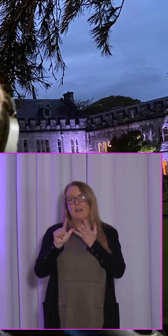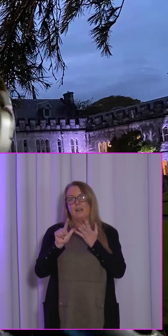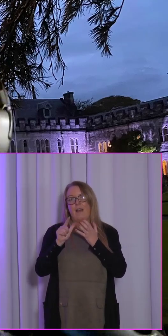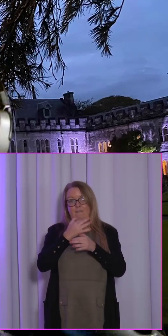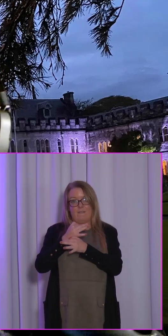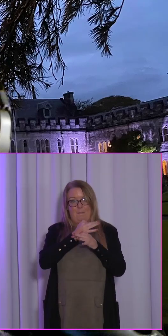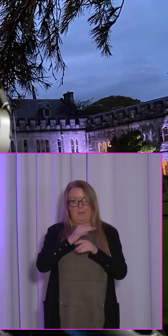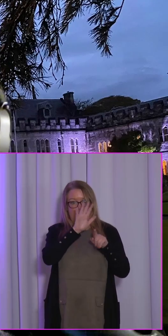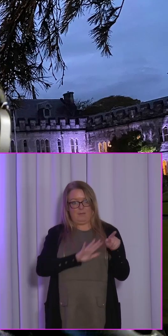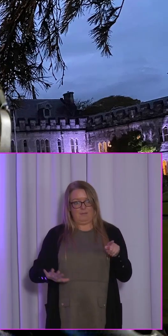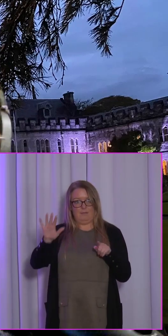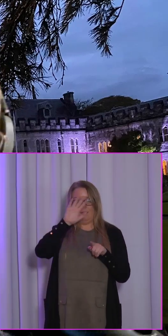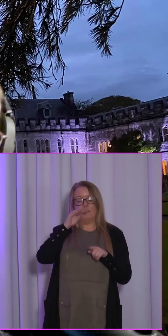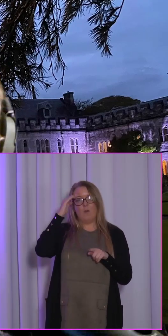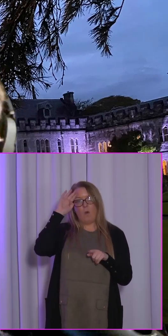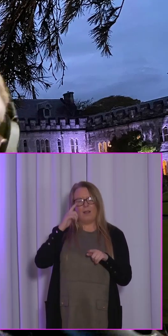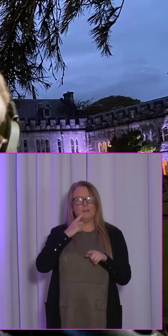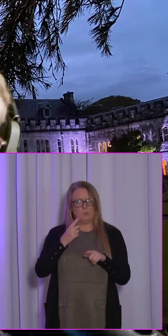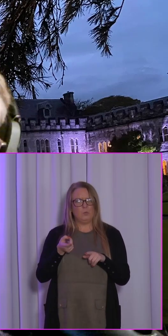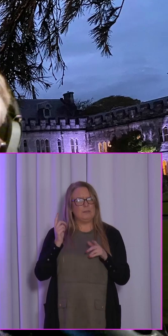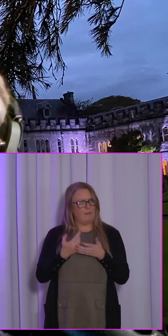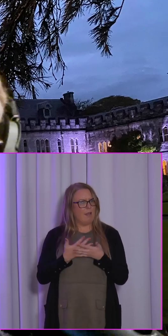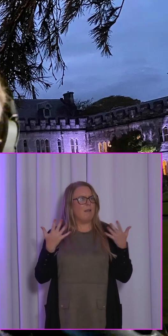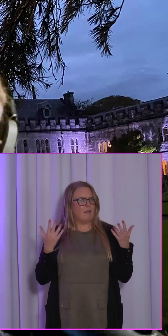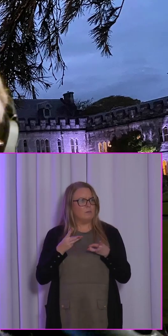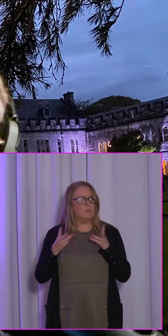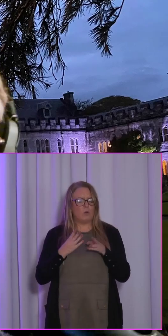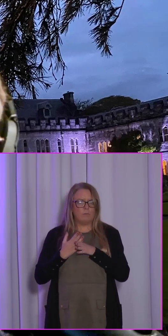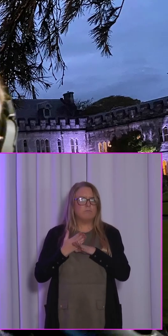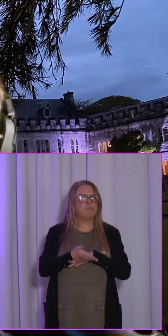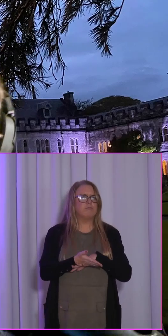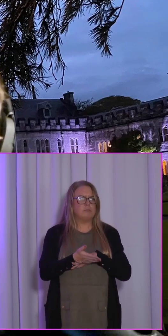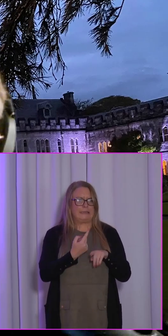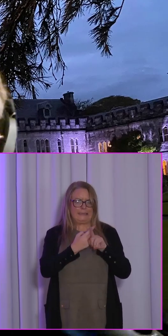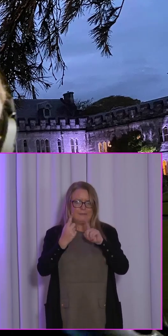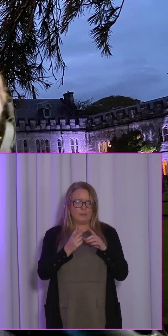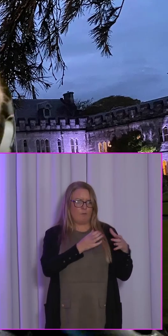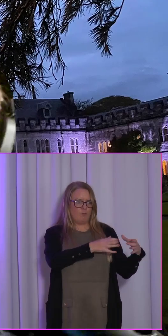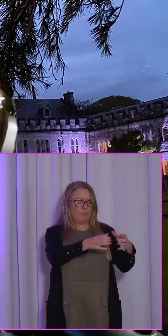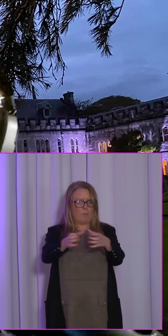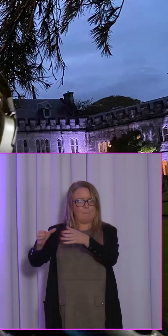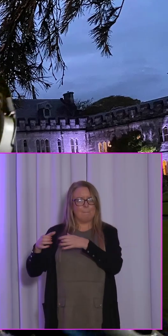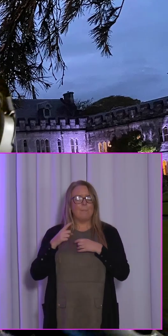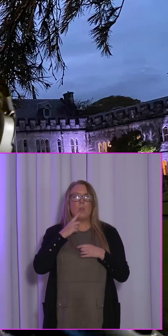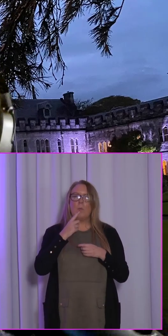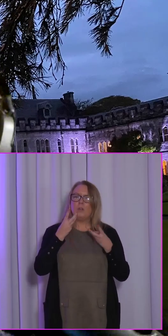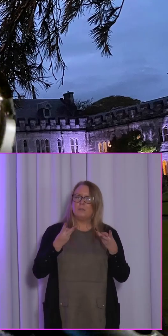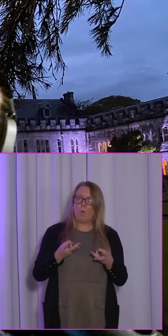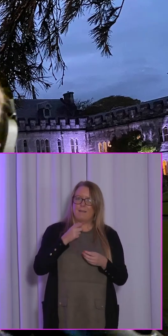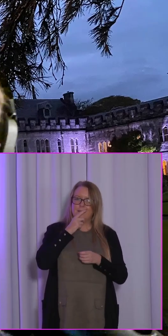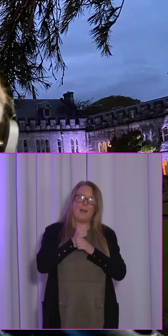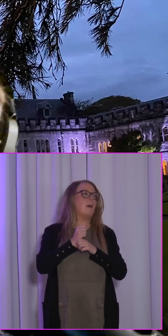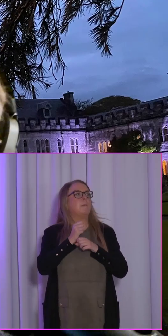unfortunately, but we did an awful lot of really good work with groups. But what I want to share with you today is my work